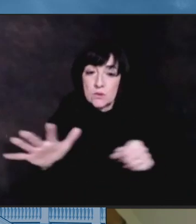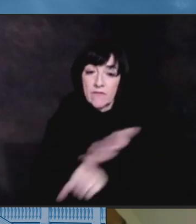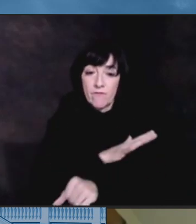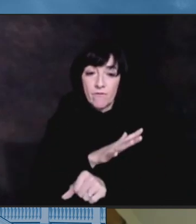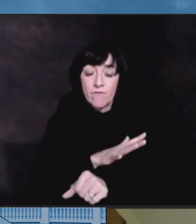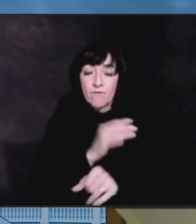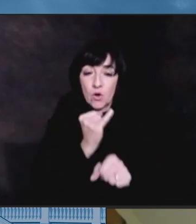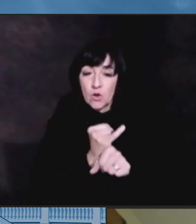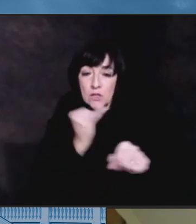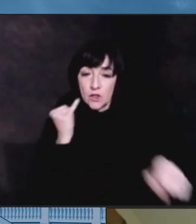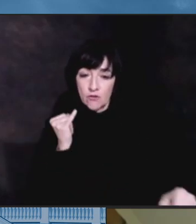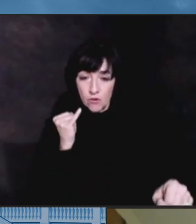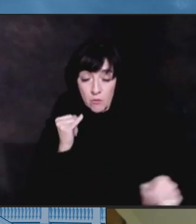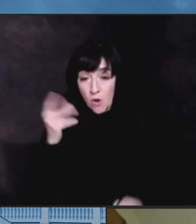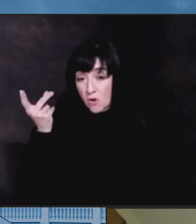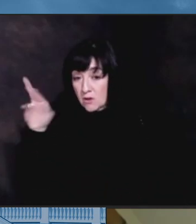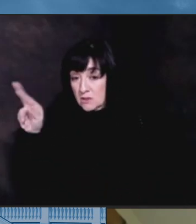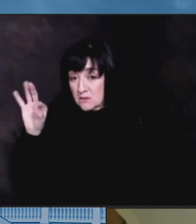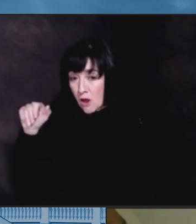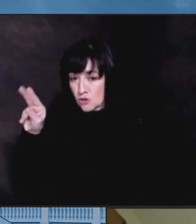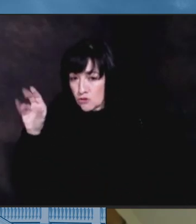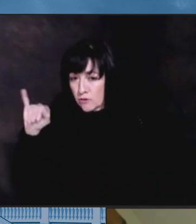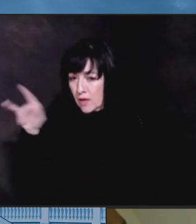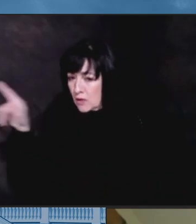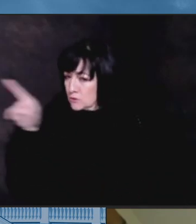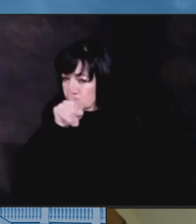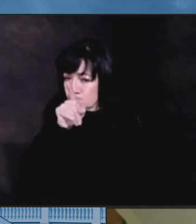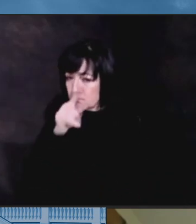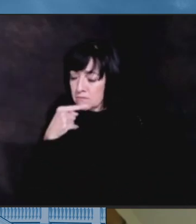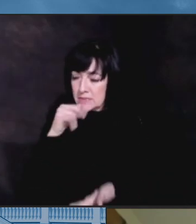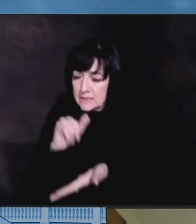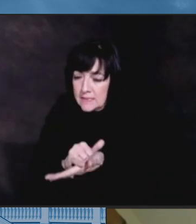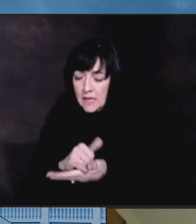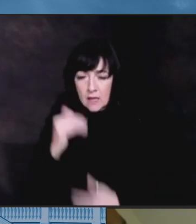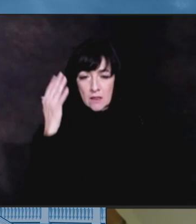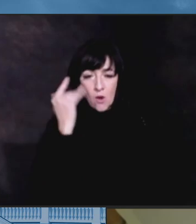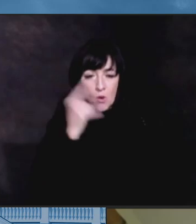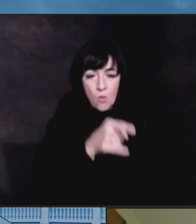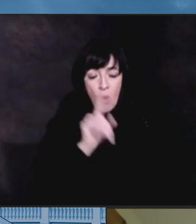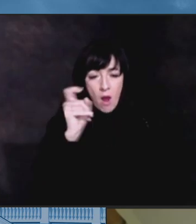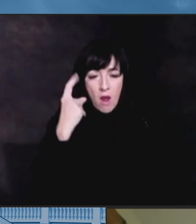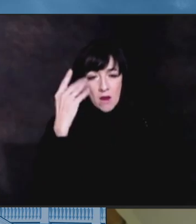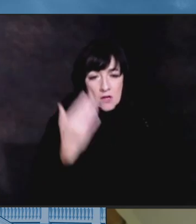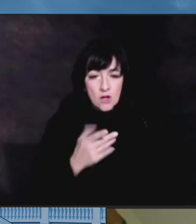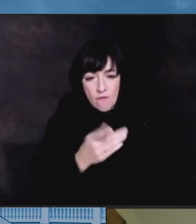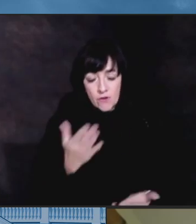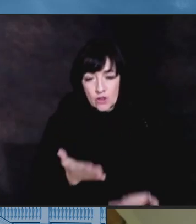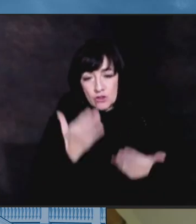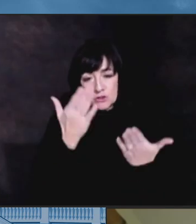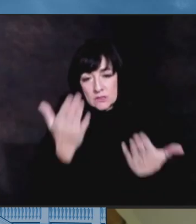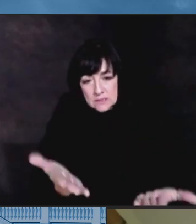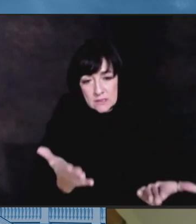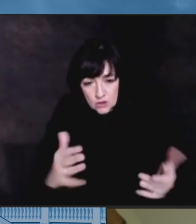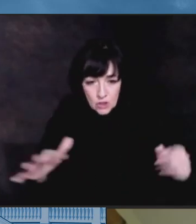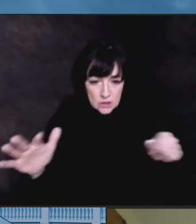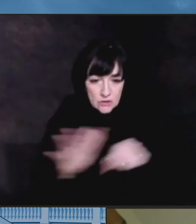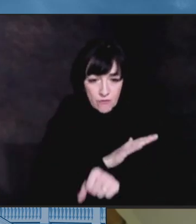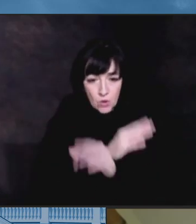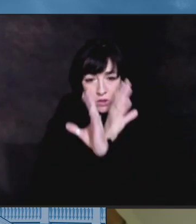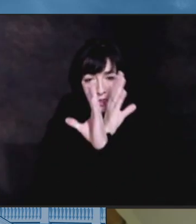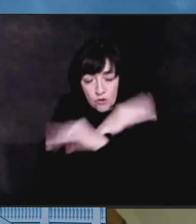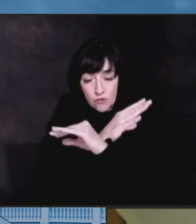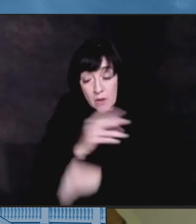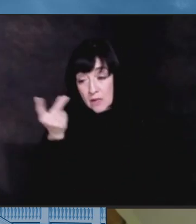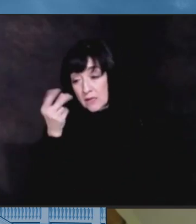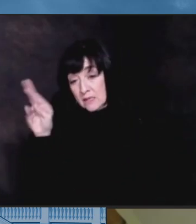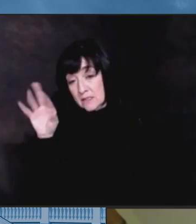data than Dr. Fauci? And if so, what are the differences? Yeah, no, actually, Dr.